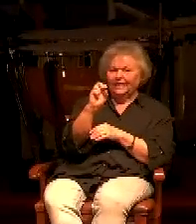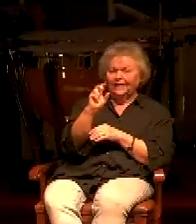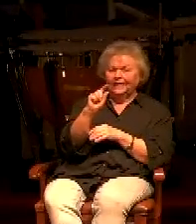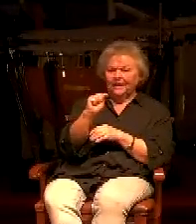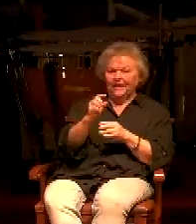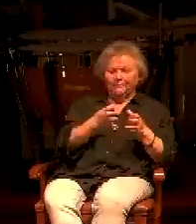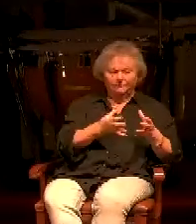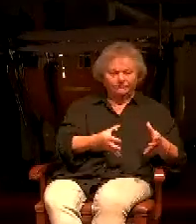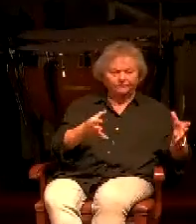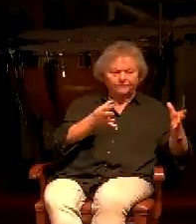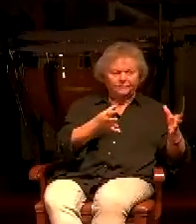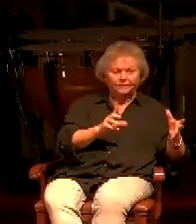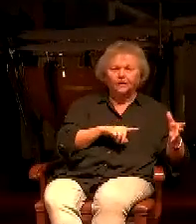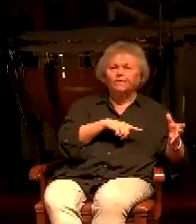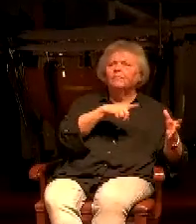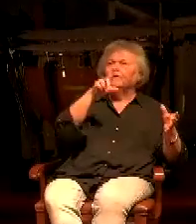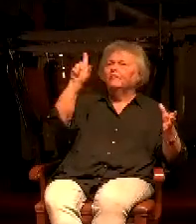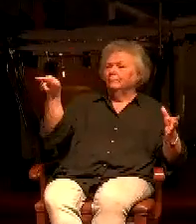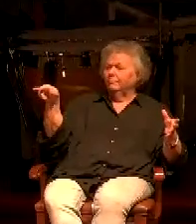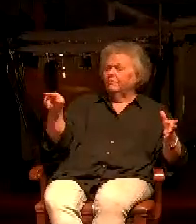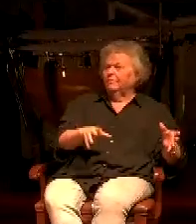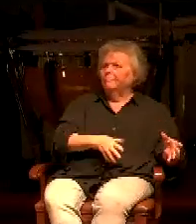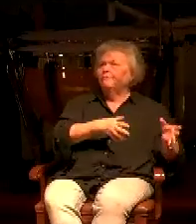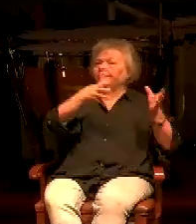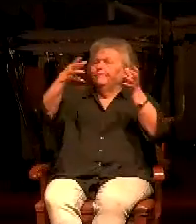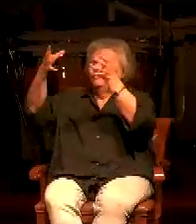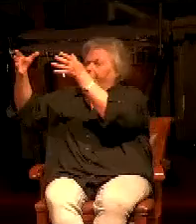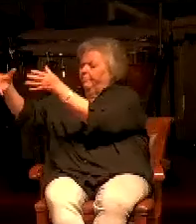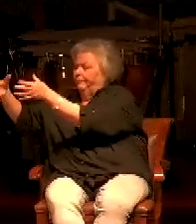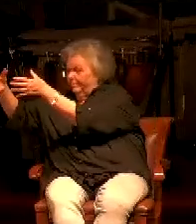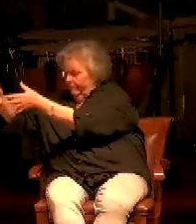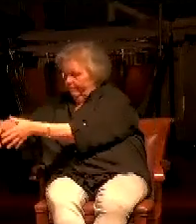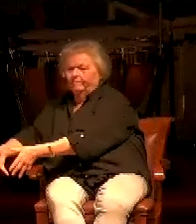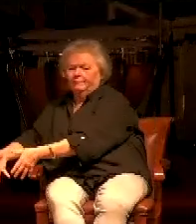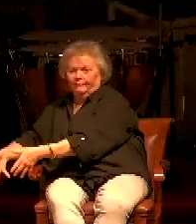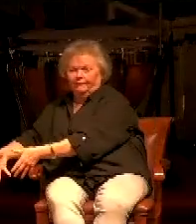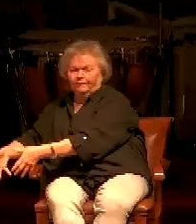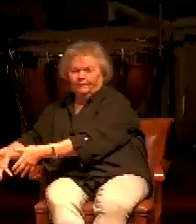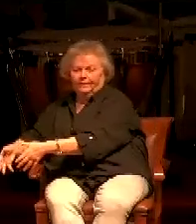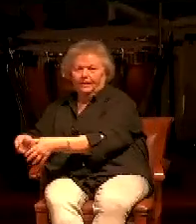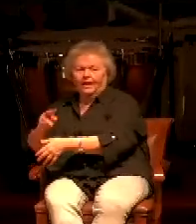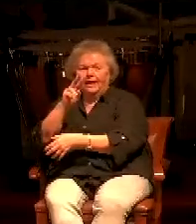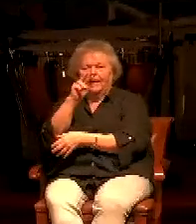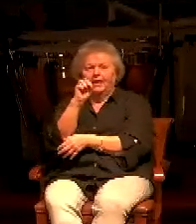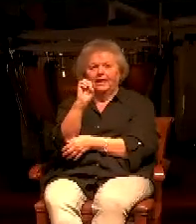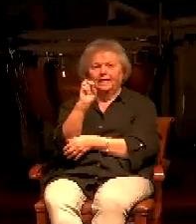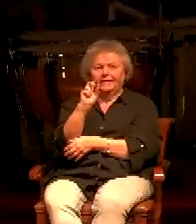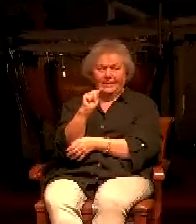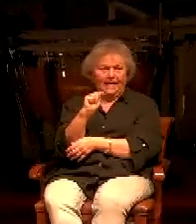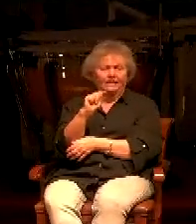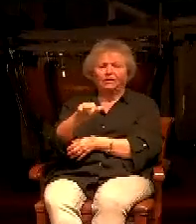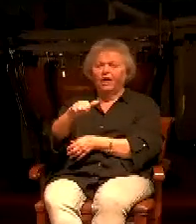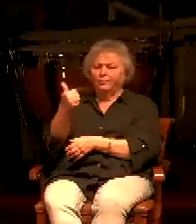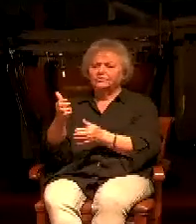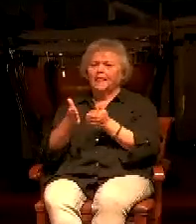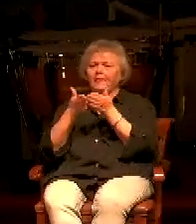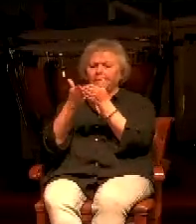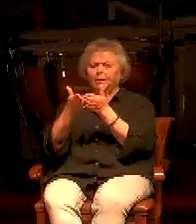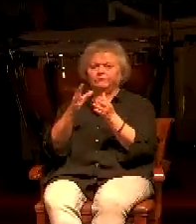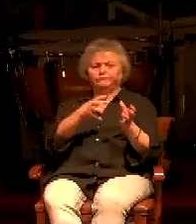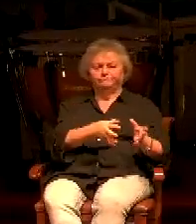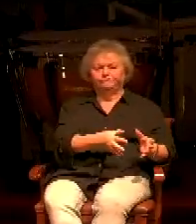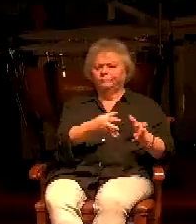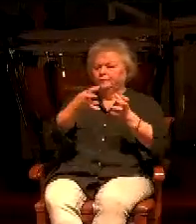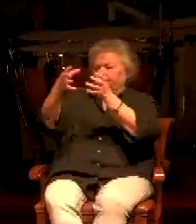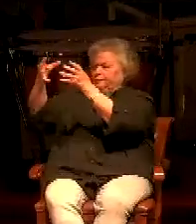Isn't it always good when somebody walks up and gives you an opinion about fishing? "Throw your nets to the other side." Bible records in John chapter 21, they caught so